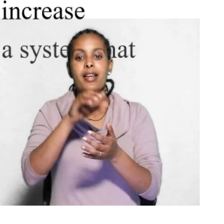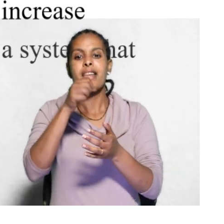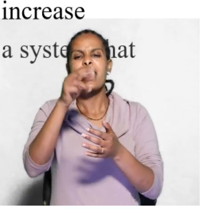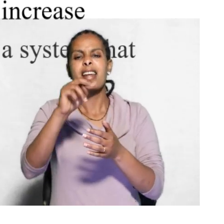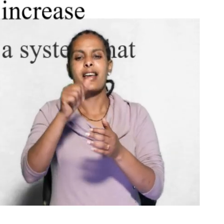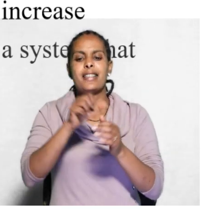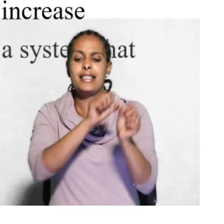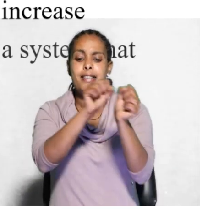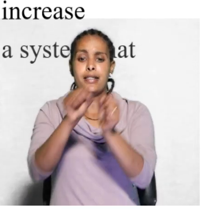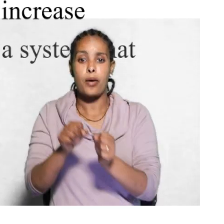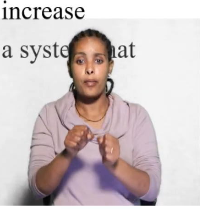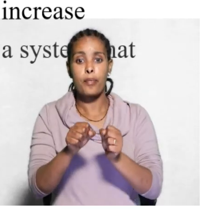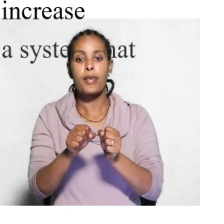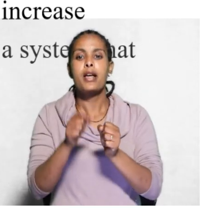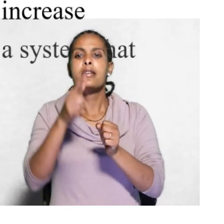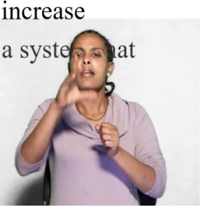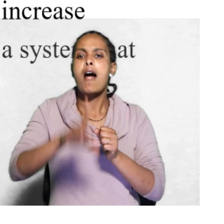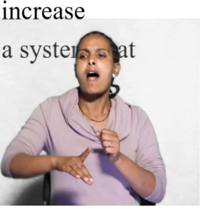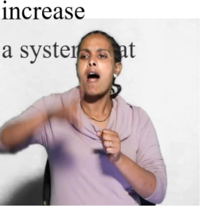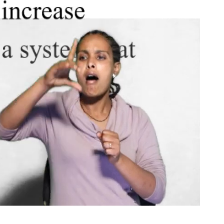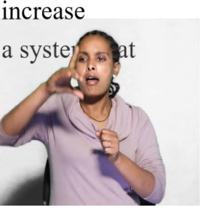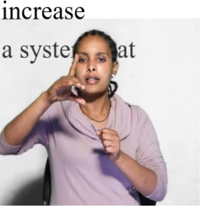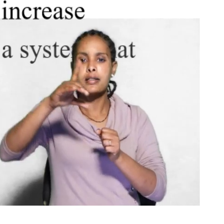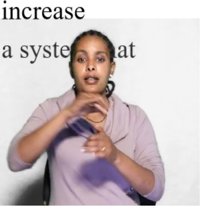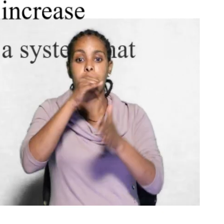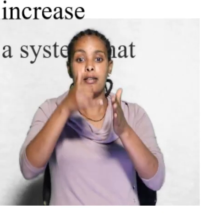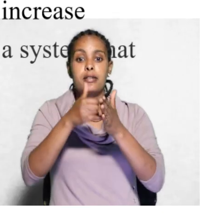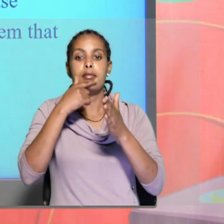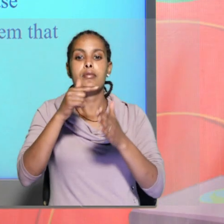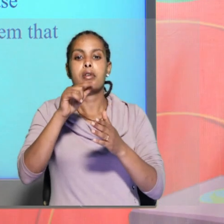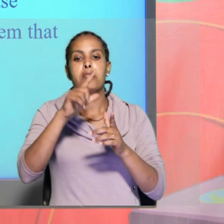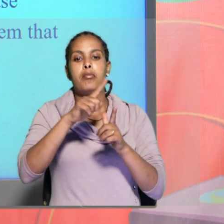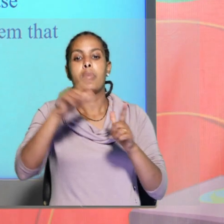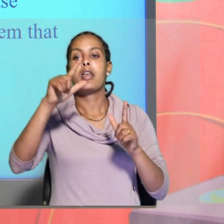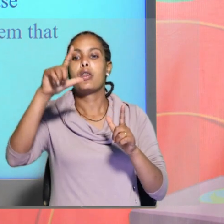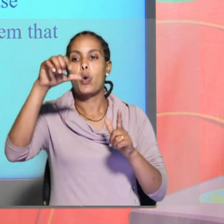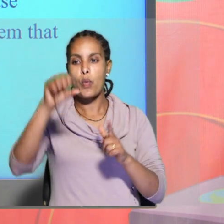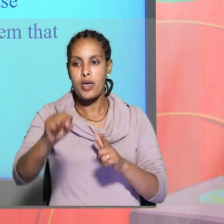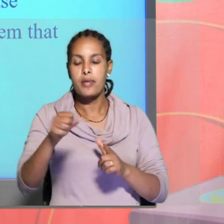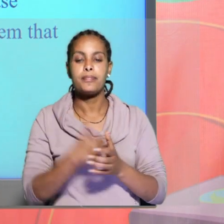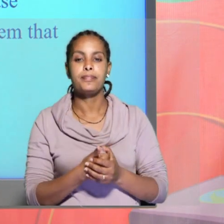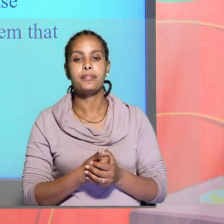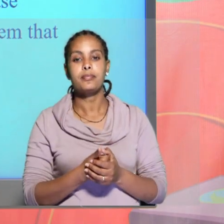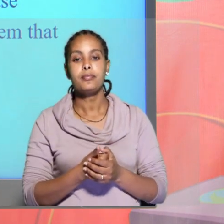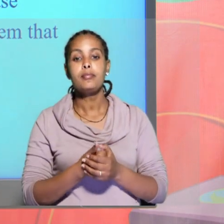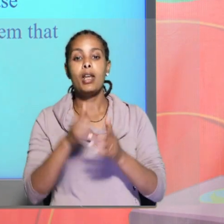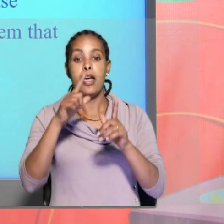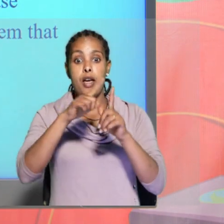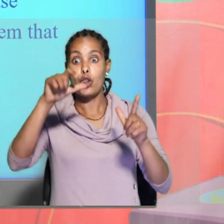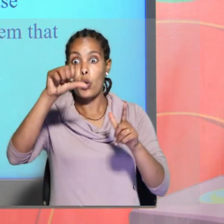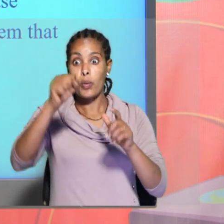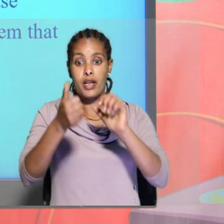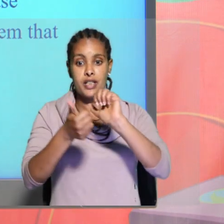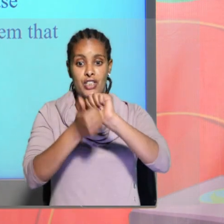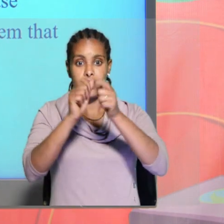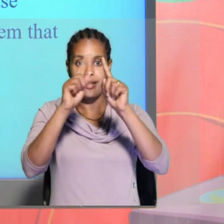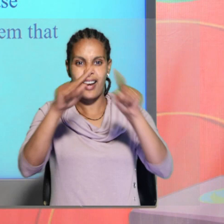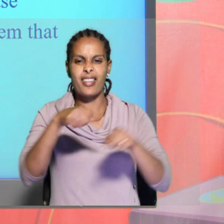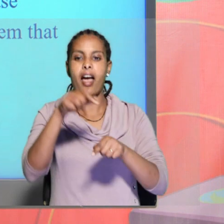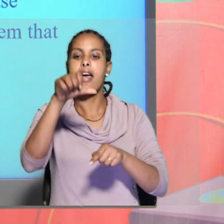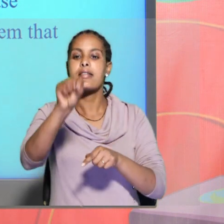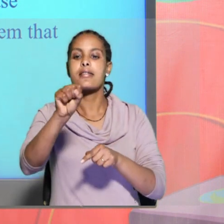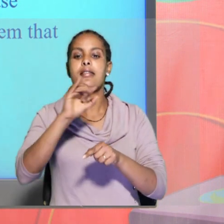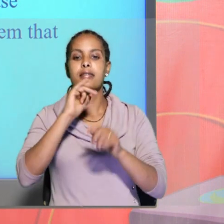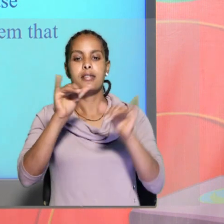system, the highest it is entropy. The entropy change, delta S, is